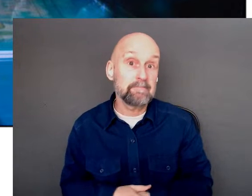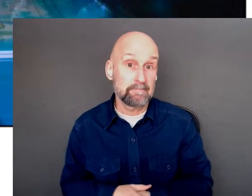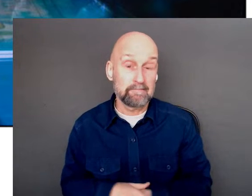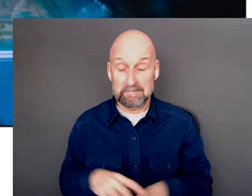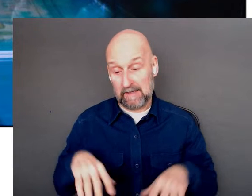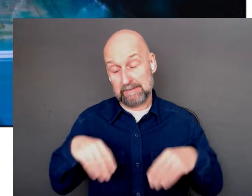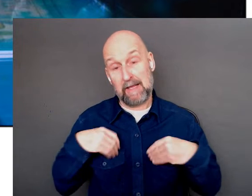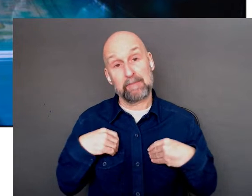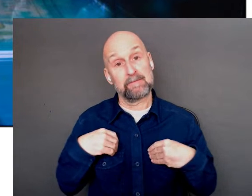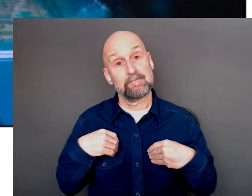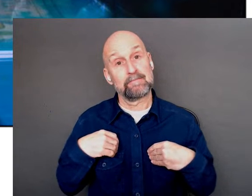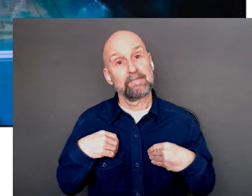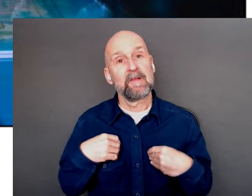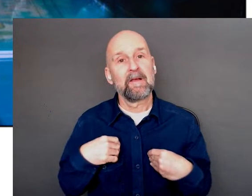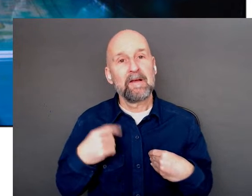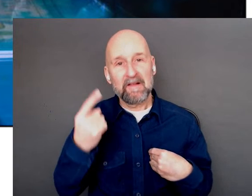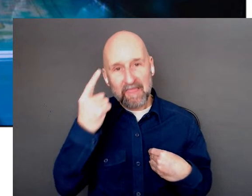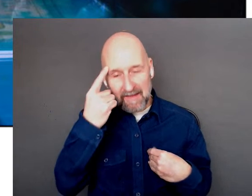ways to,